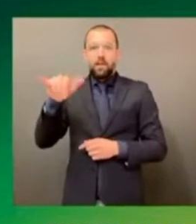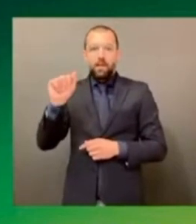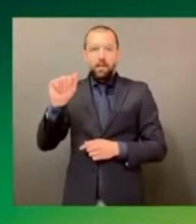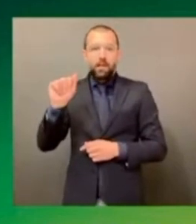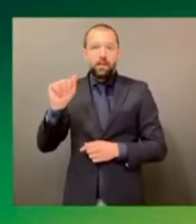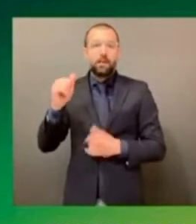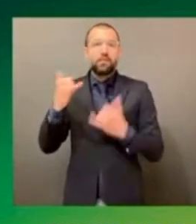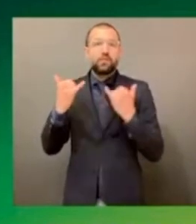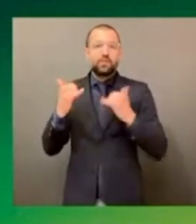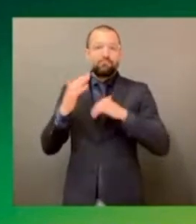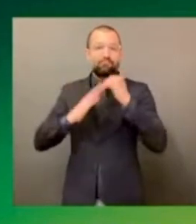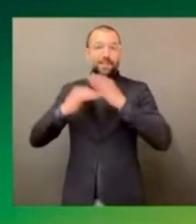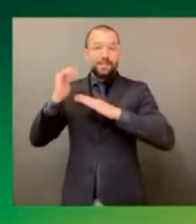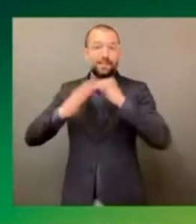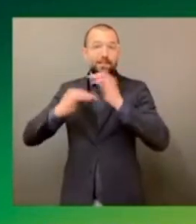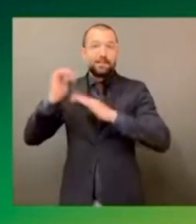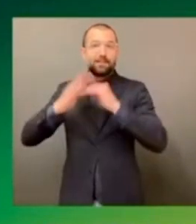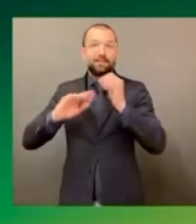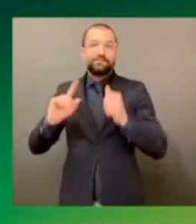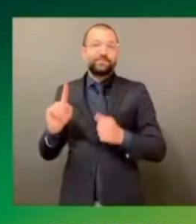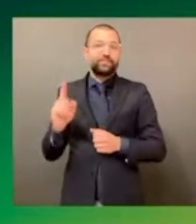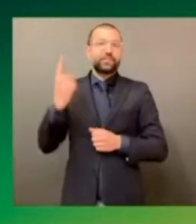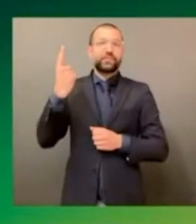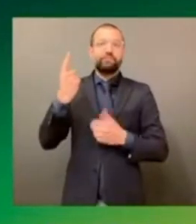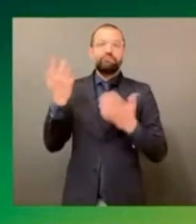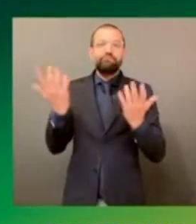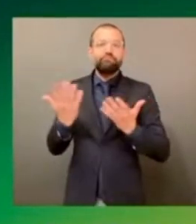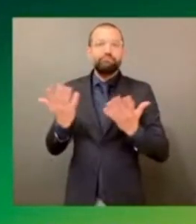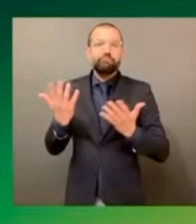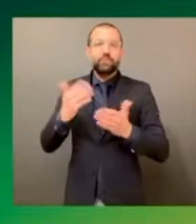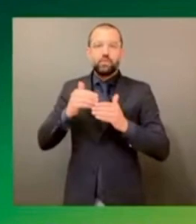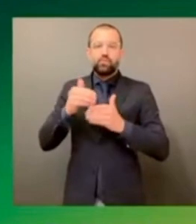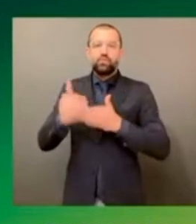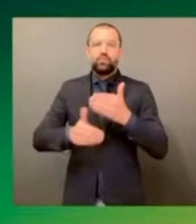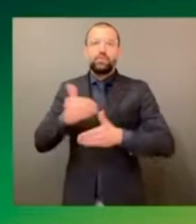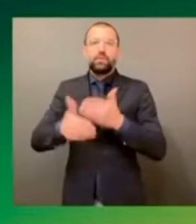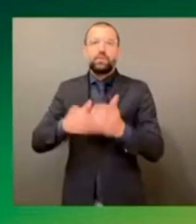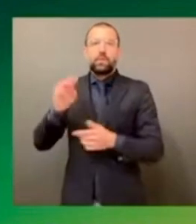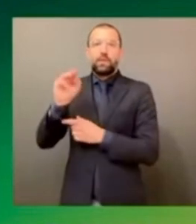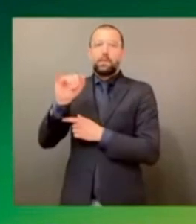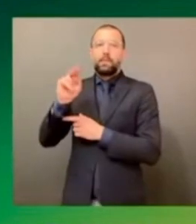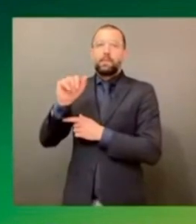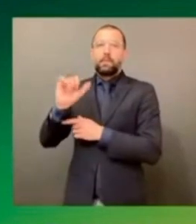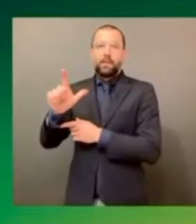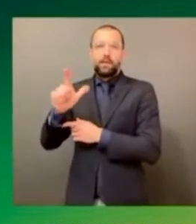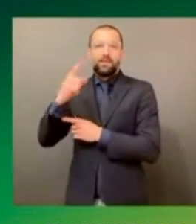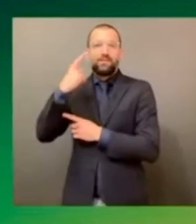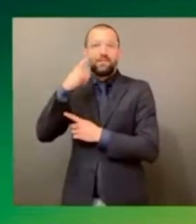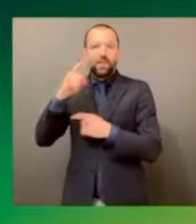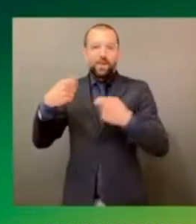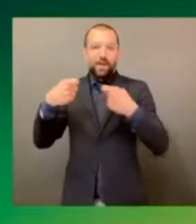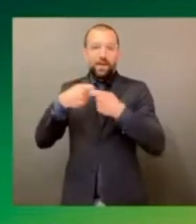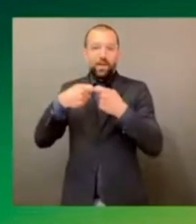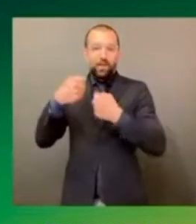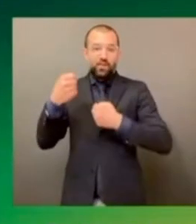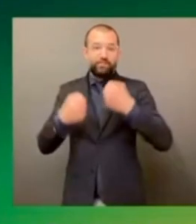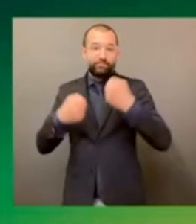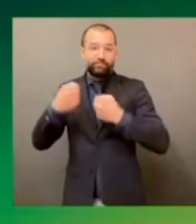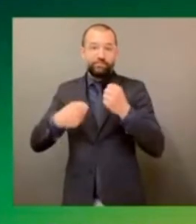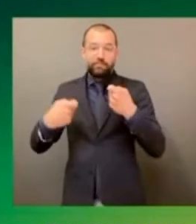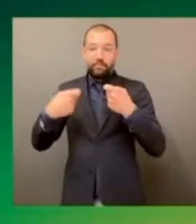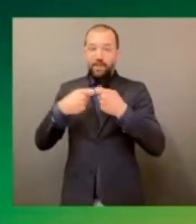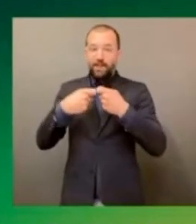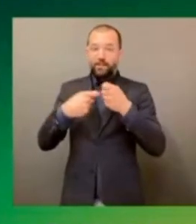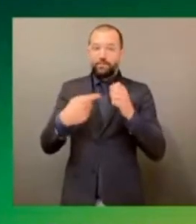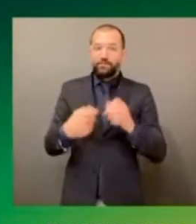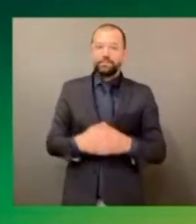continent to process minerals that go into electric vehicle batteries. We see water-based farming